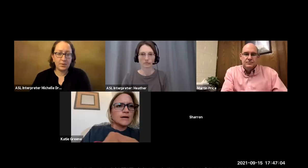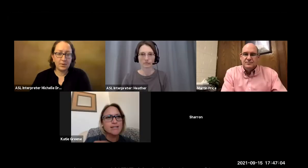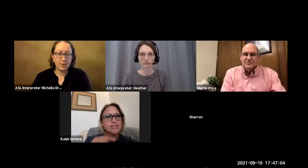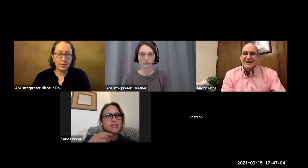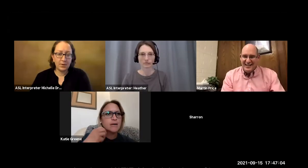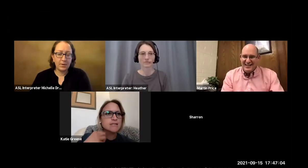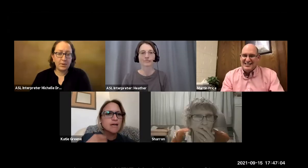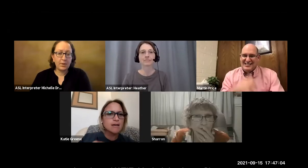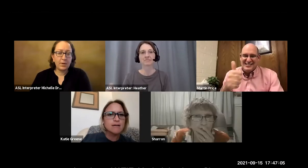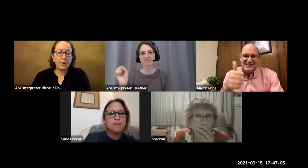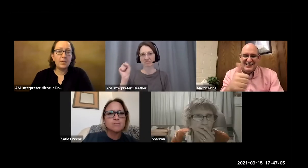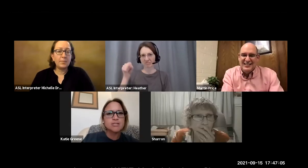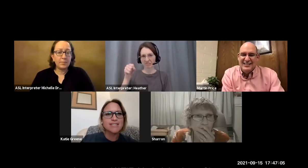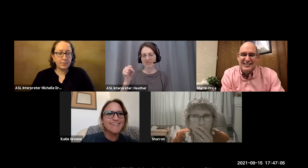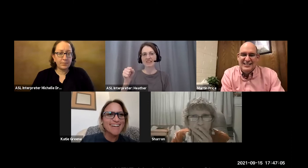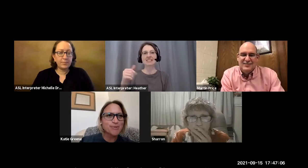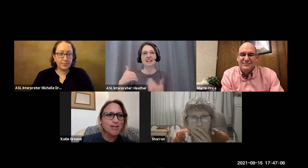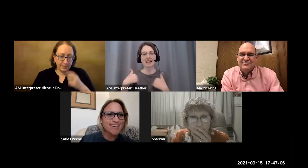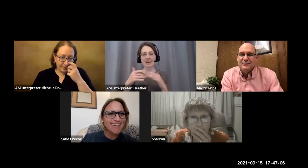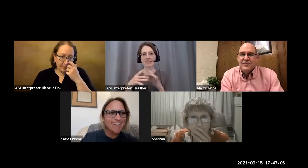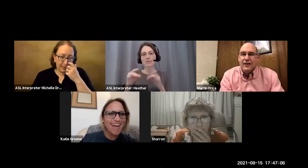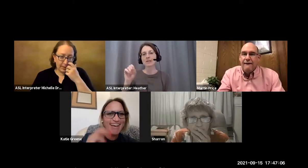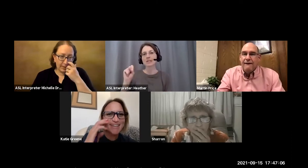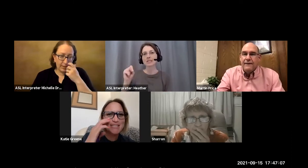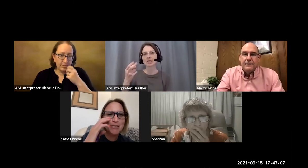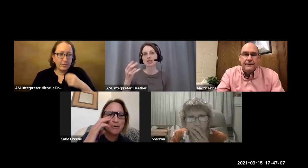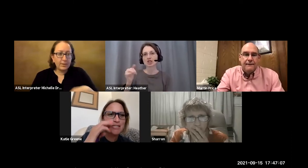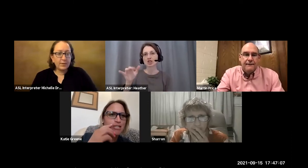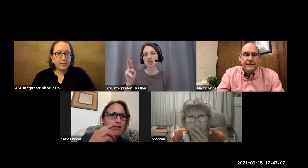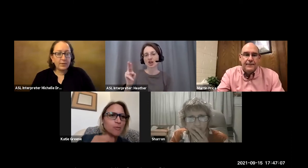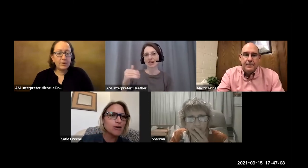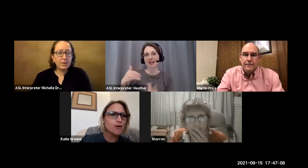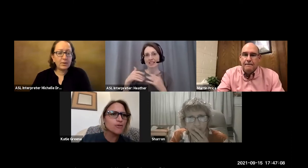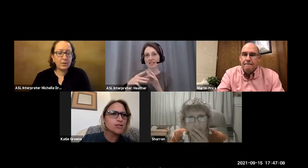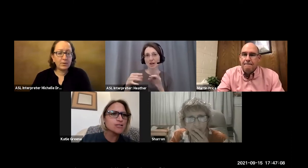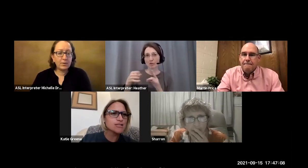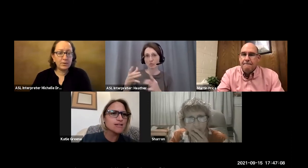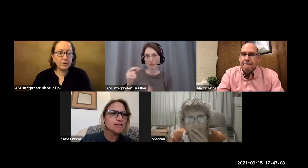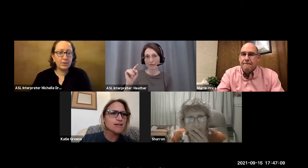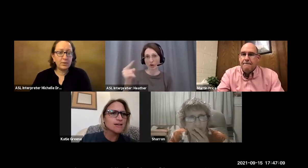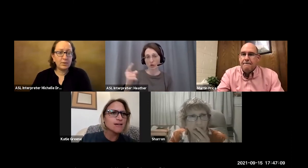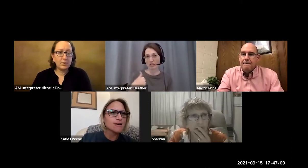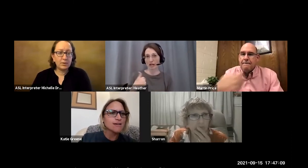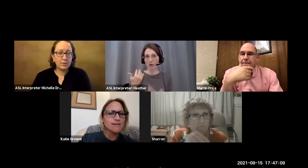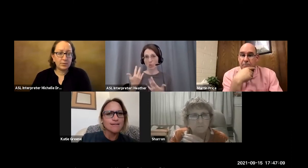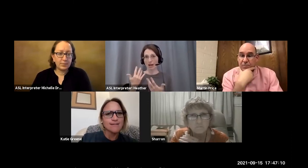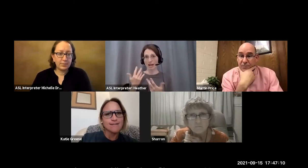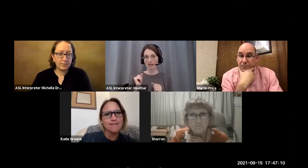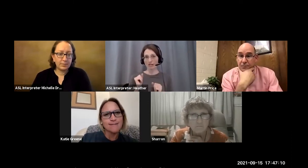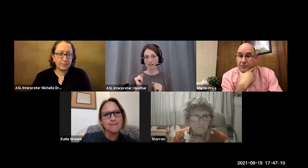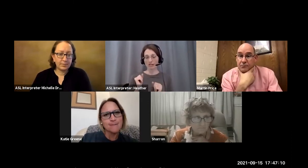Yeah, I do. I saw Sharon has one. Hi. So does Sharon want to go first?